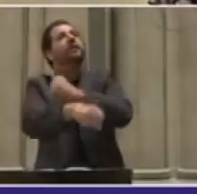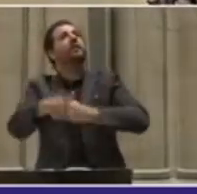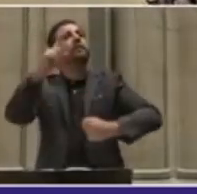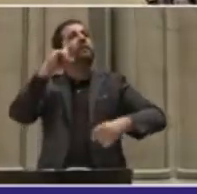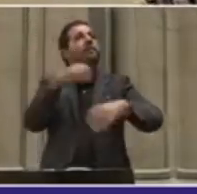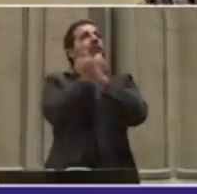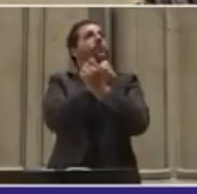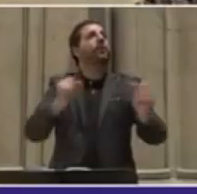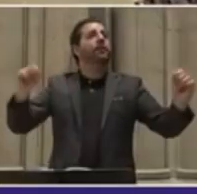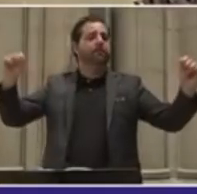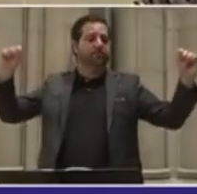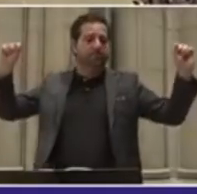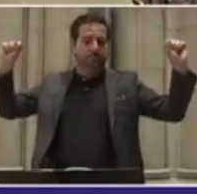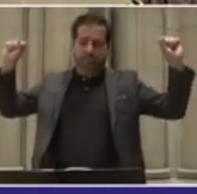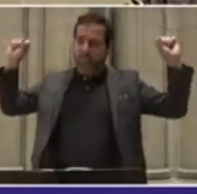for freedom.